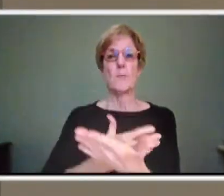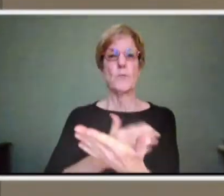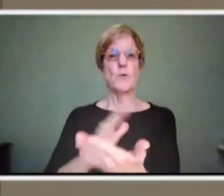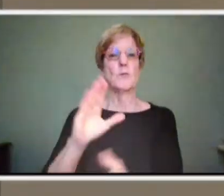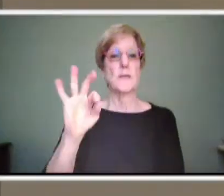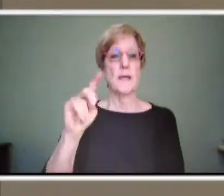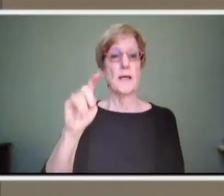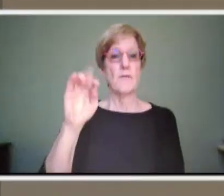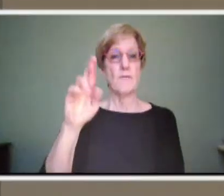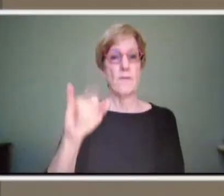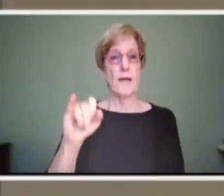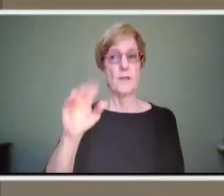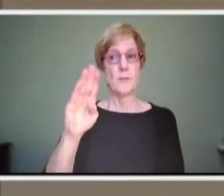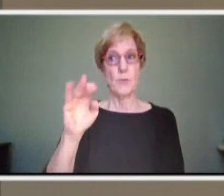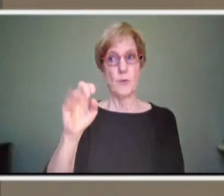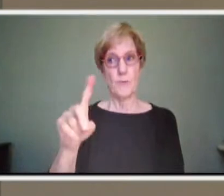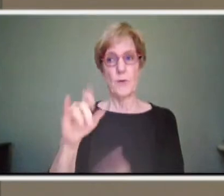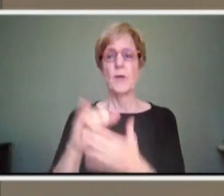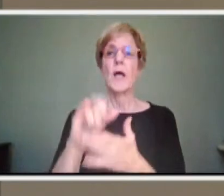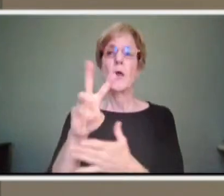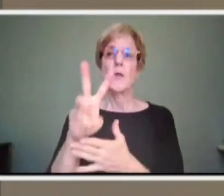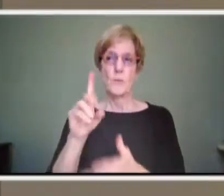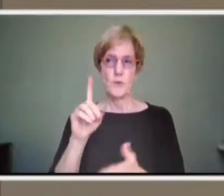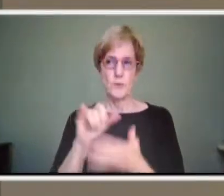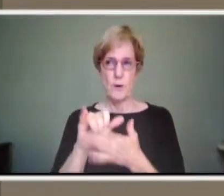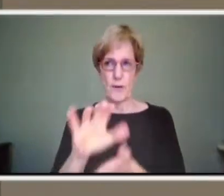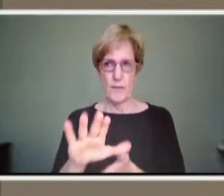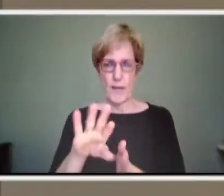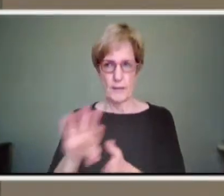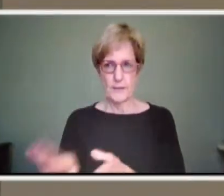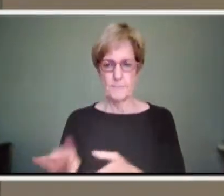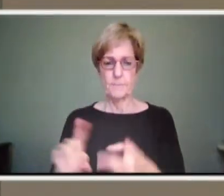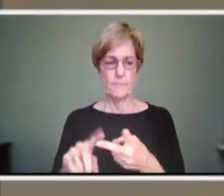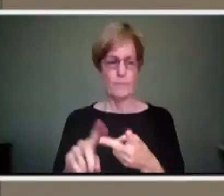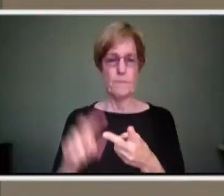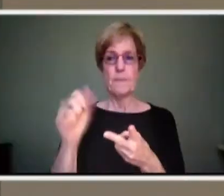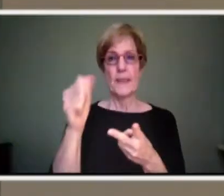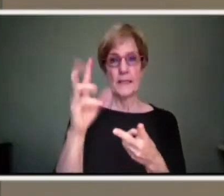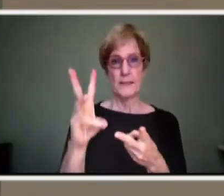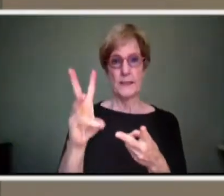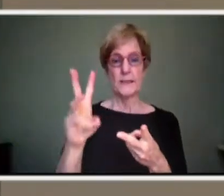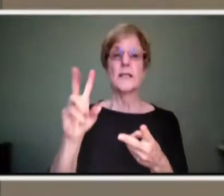That is a petition for withdrawal. Item number 16,